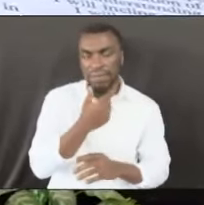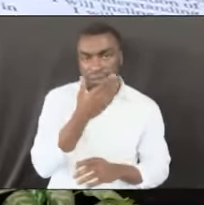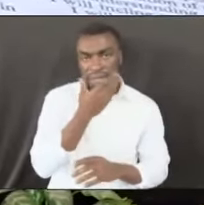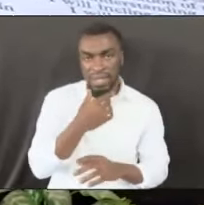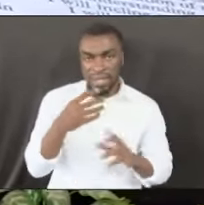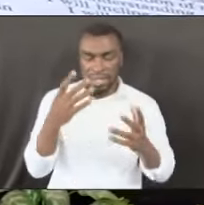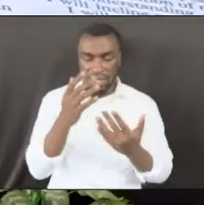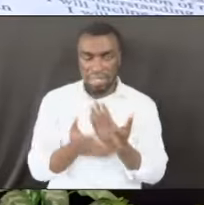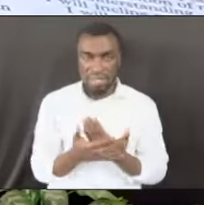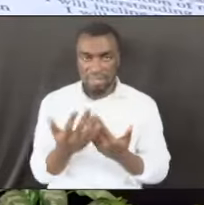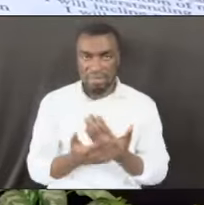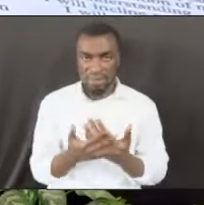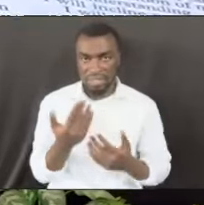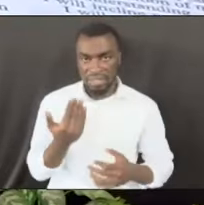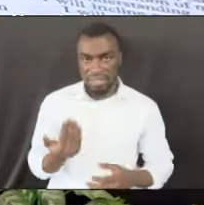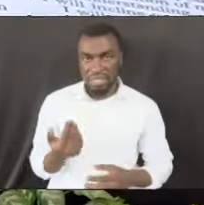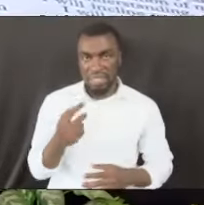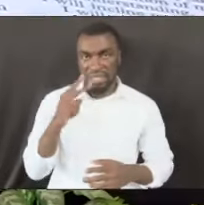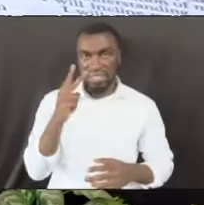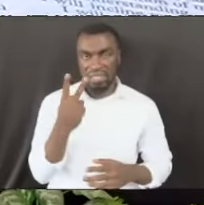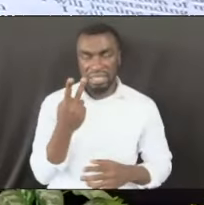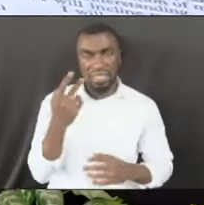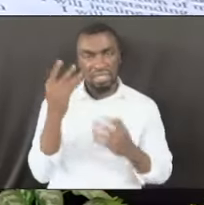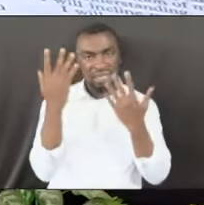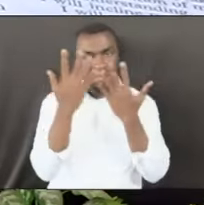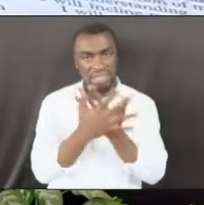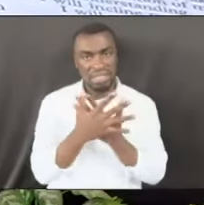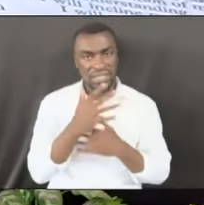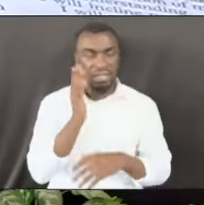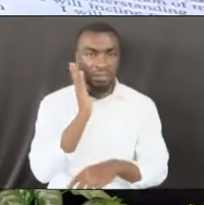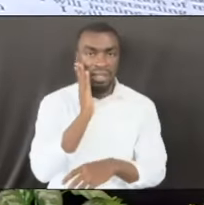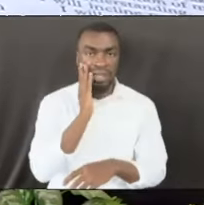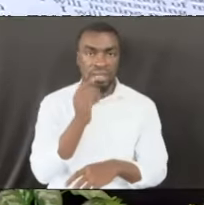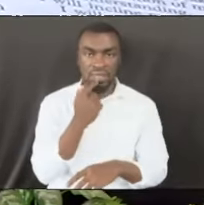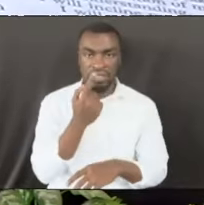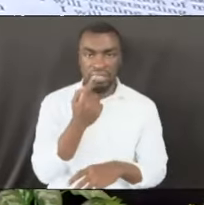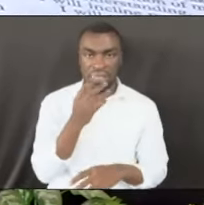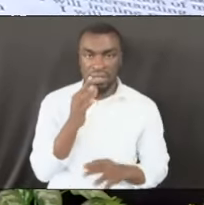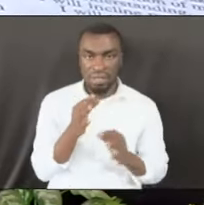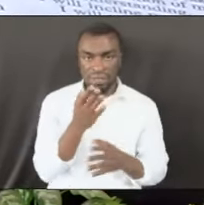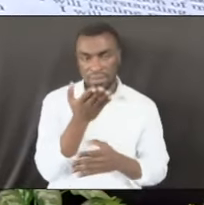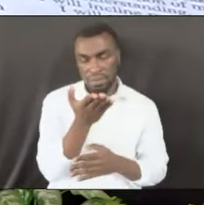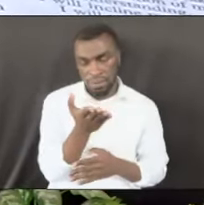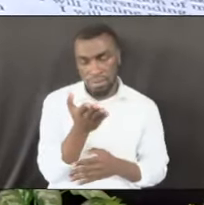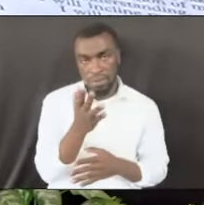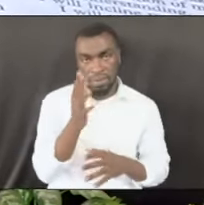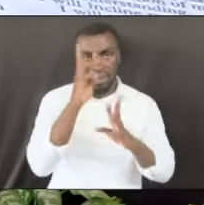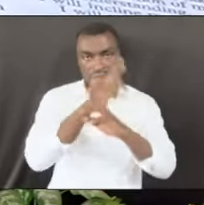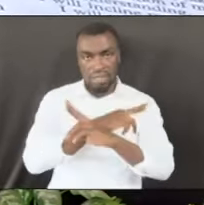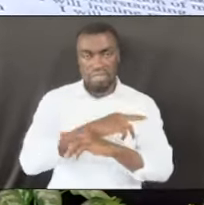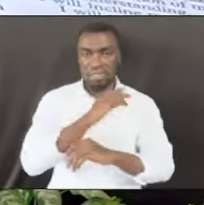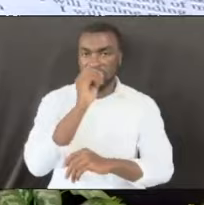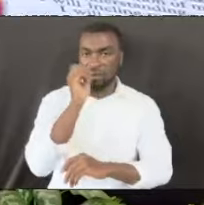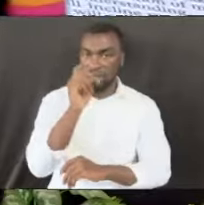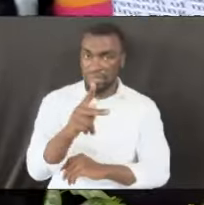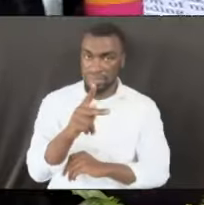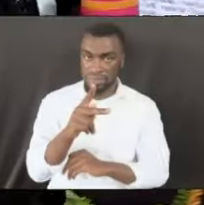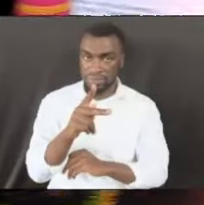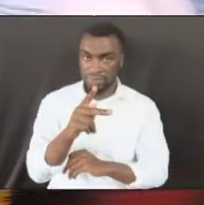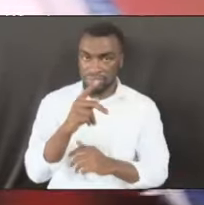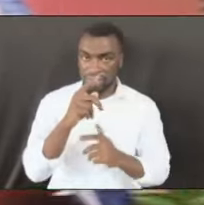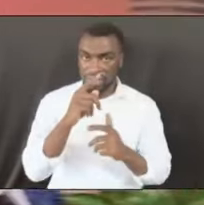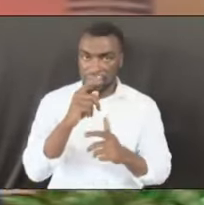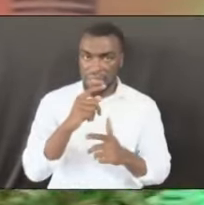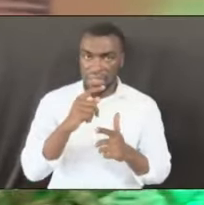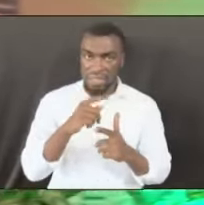the mother, until he said, God, if you allow him to rest, it's still okay now. It's okay with me. That's when it came